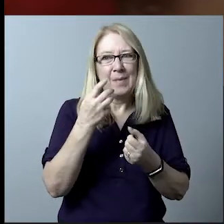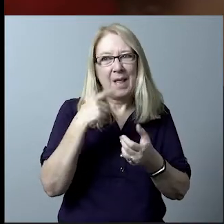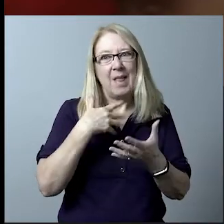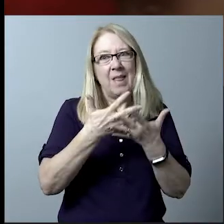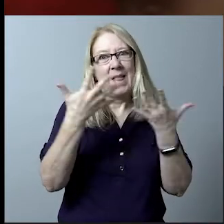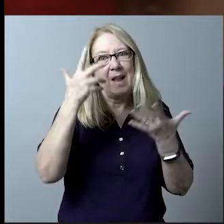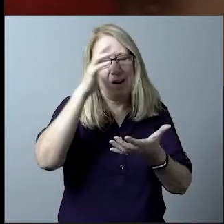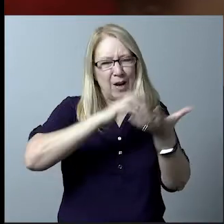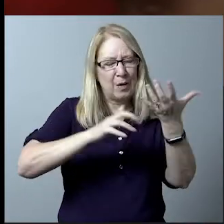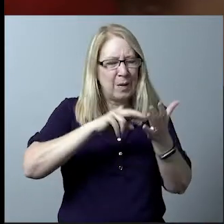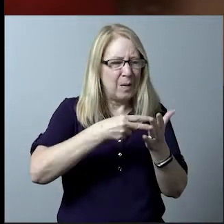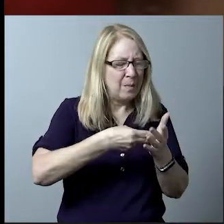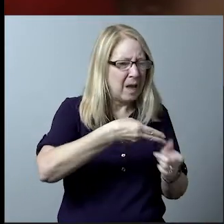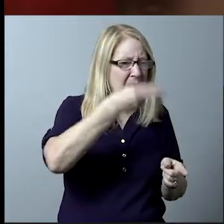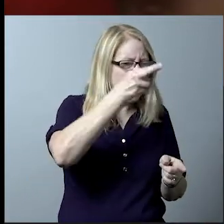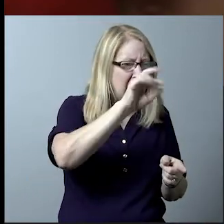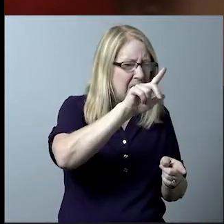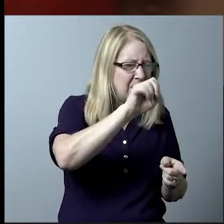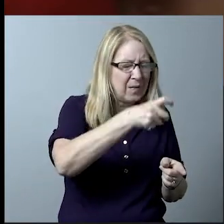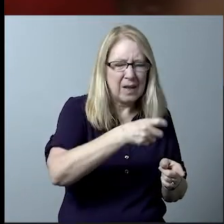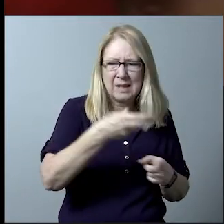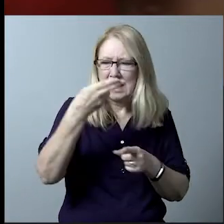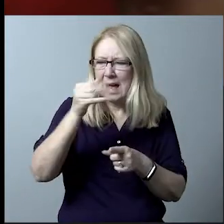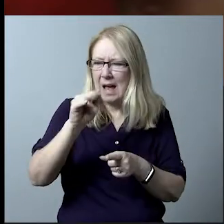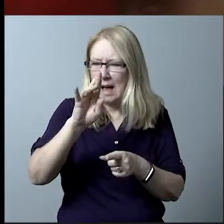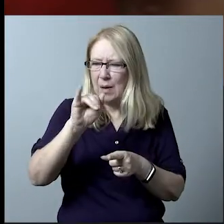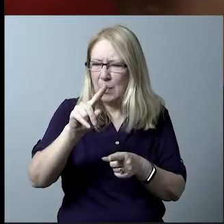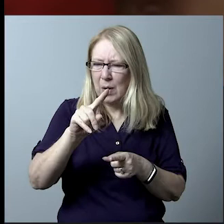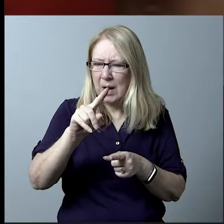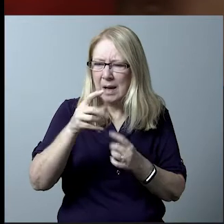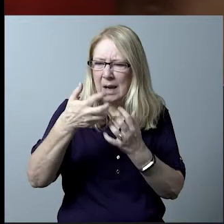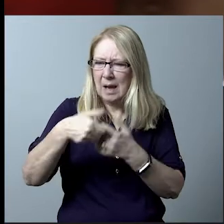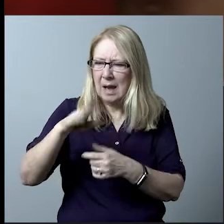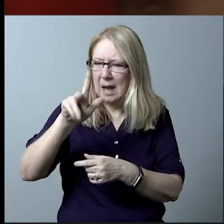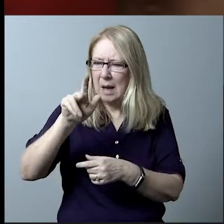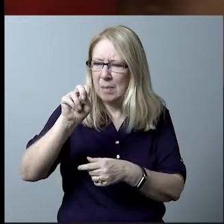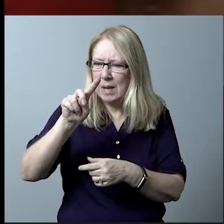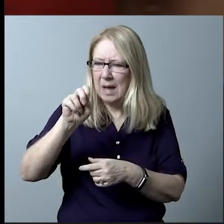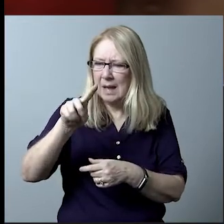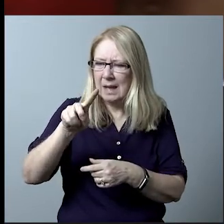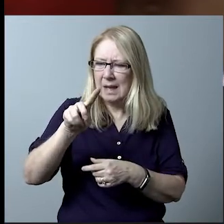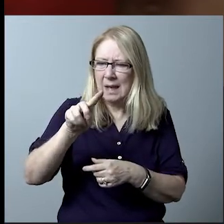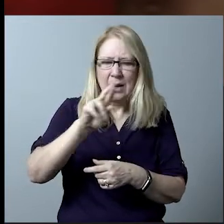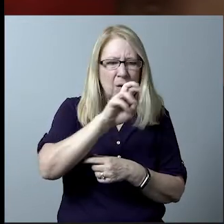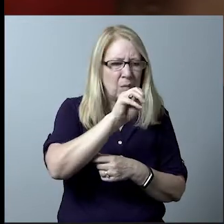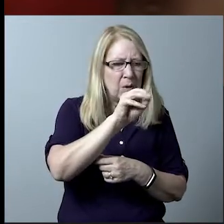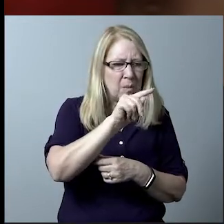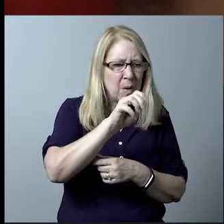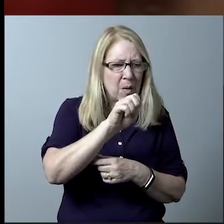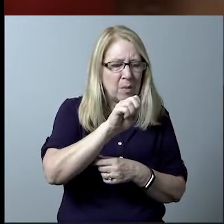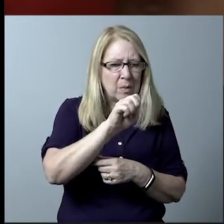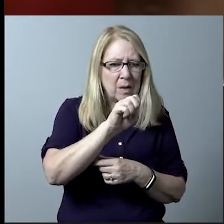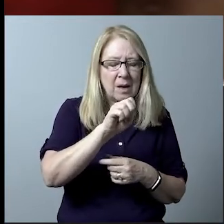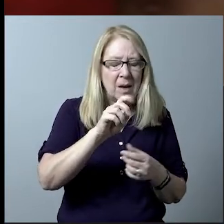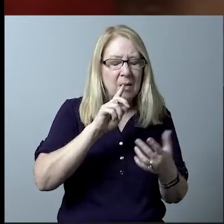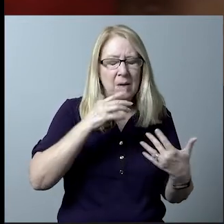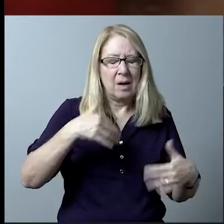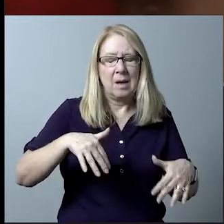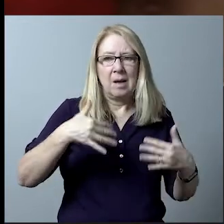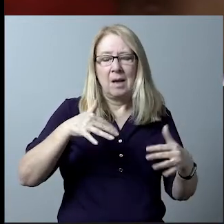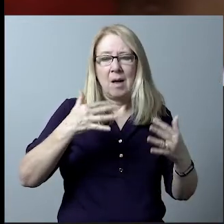of confusion about what the difference is between high flex and hybrid and blended, remote synchronous